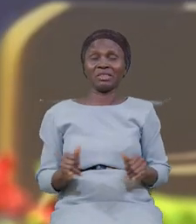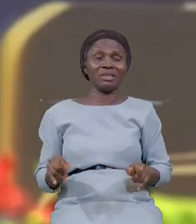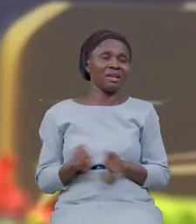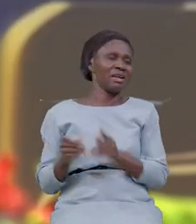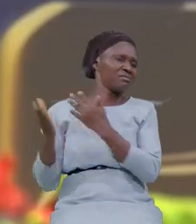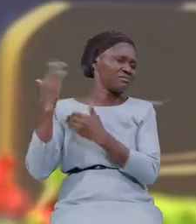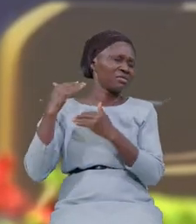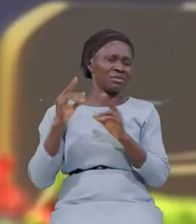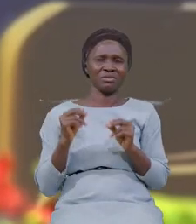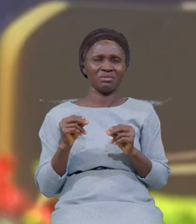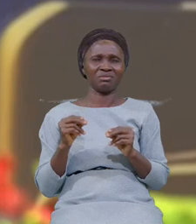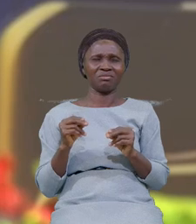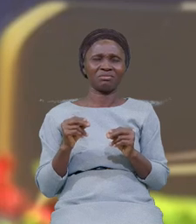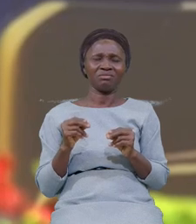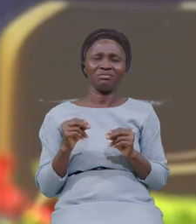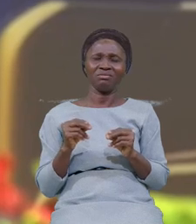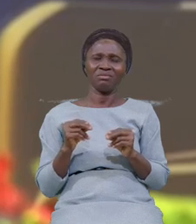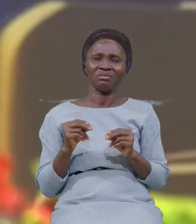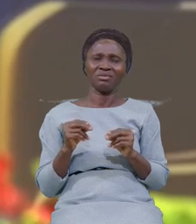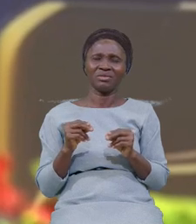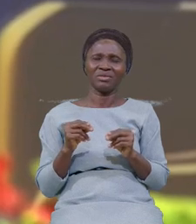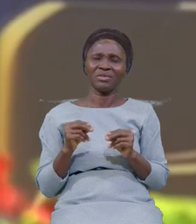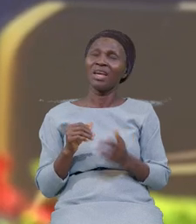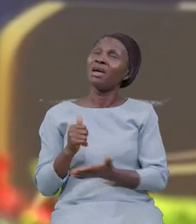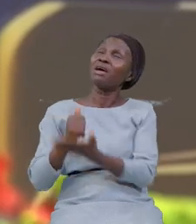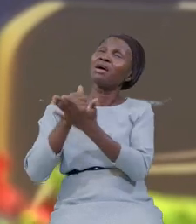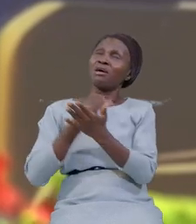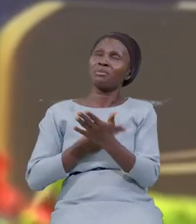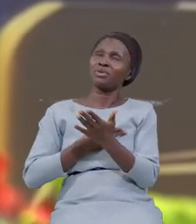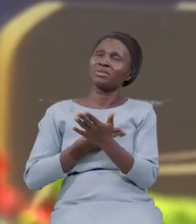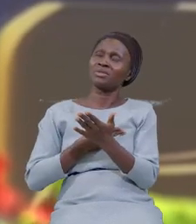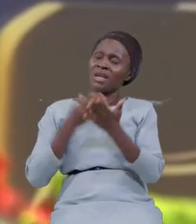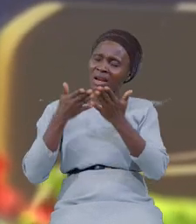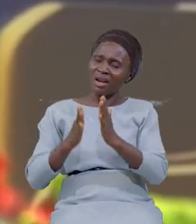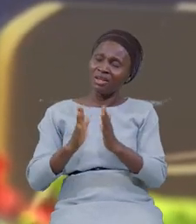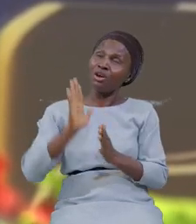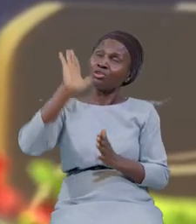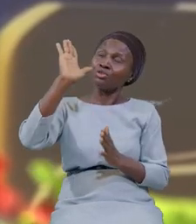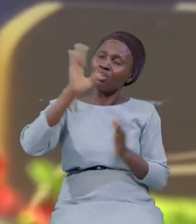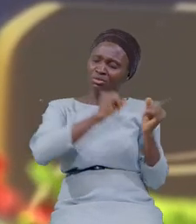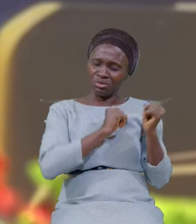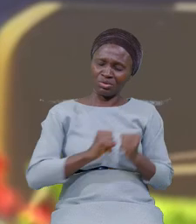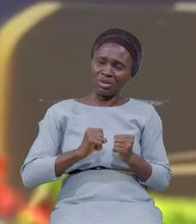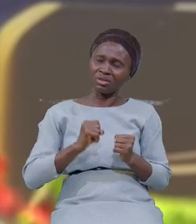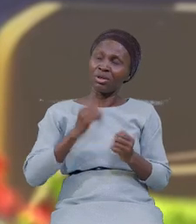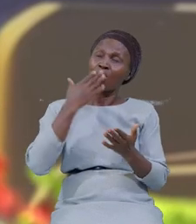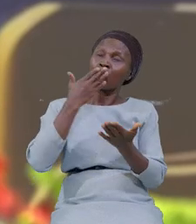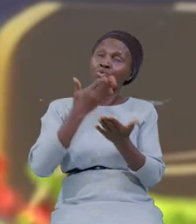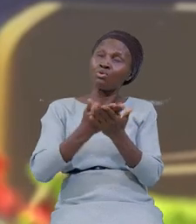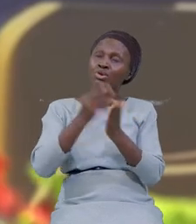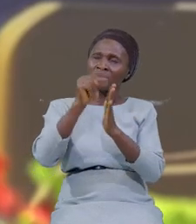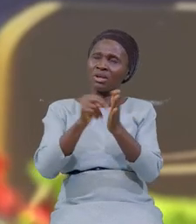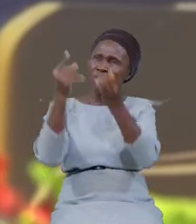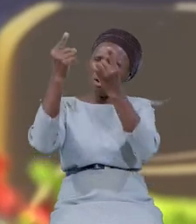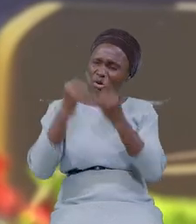before. Let your power, let your strength, let your goodness come into every life and